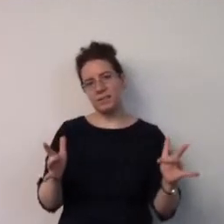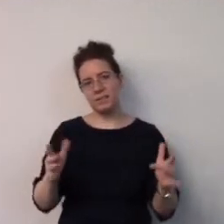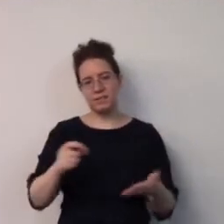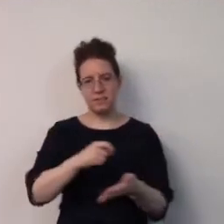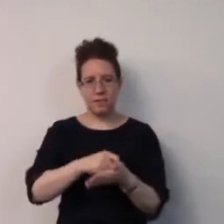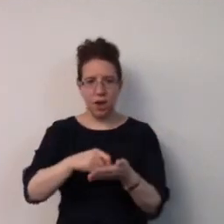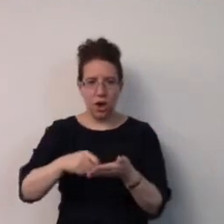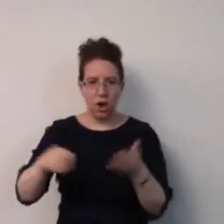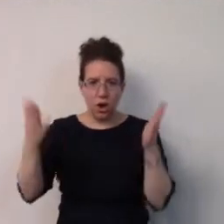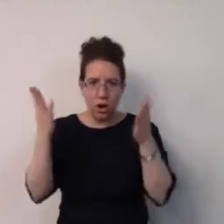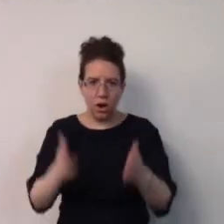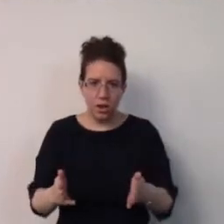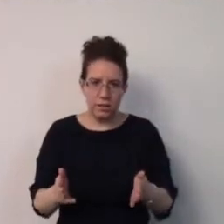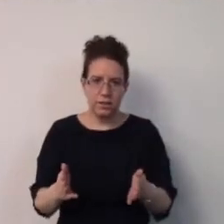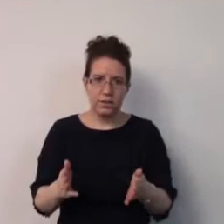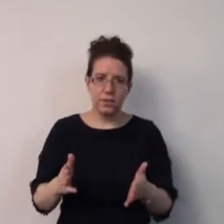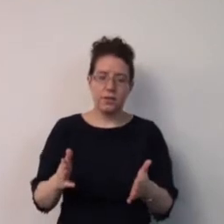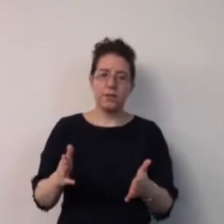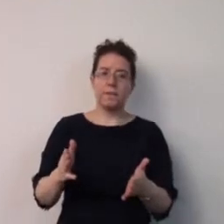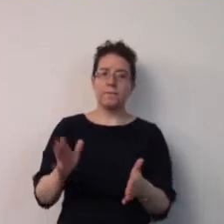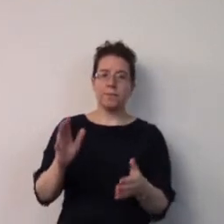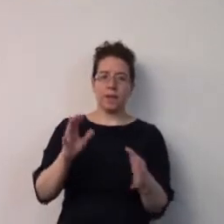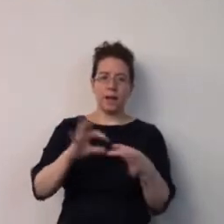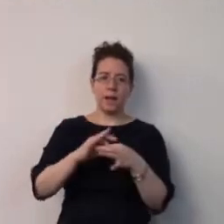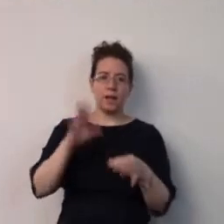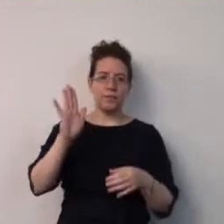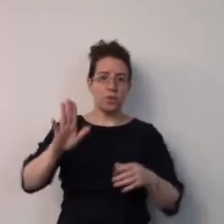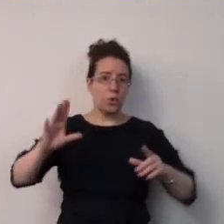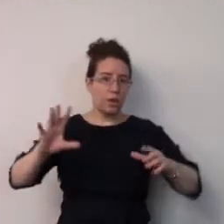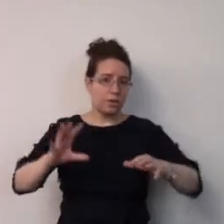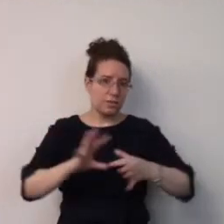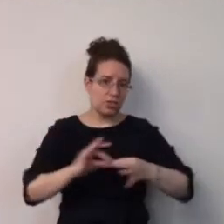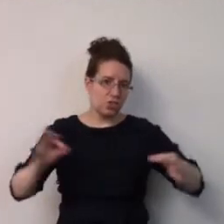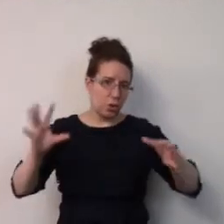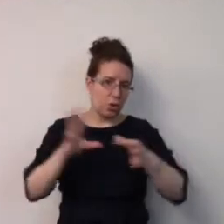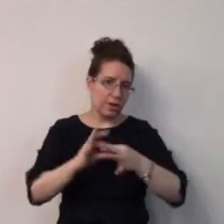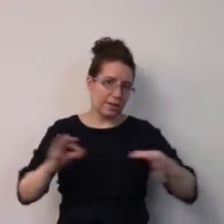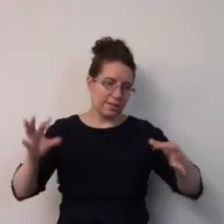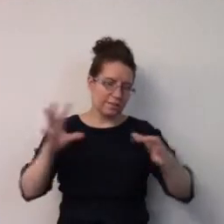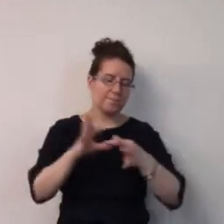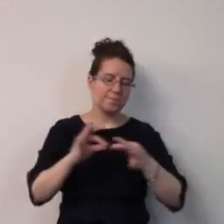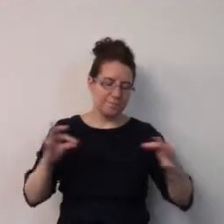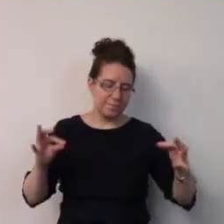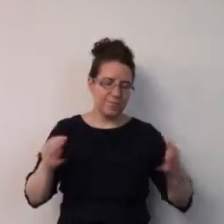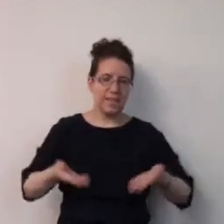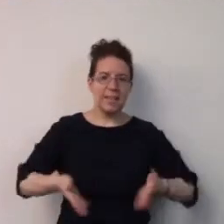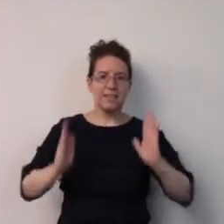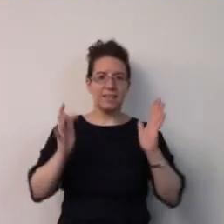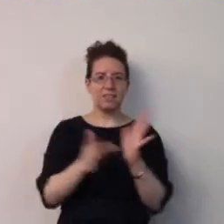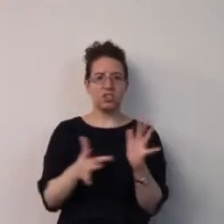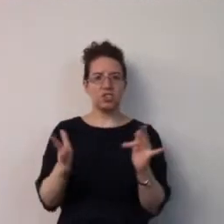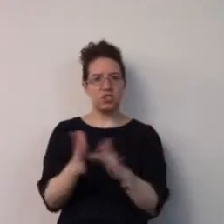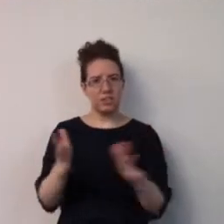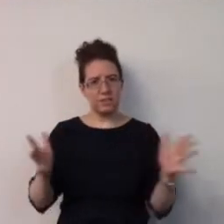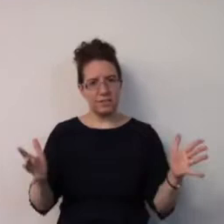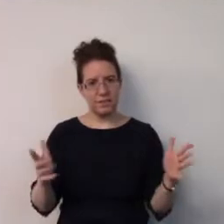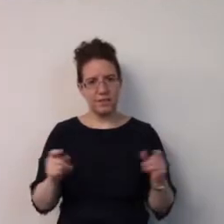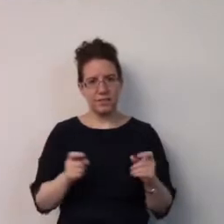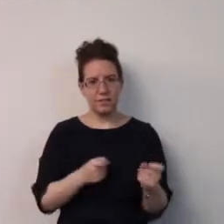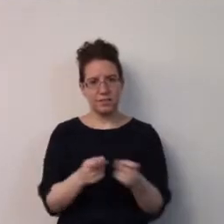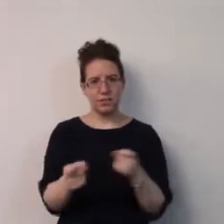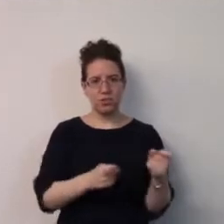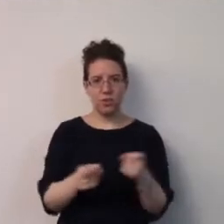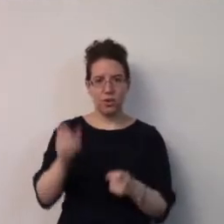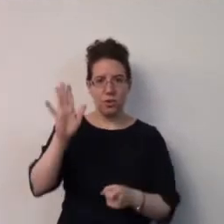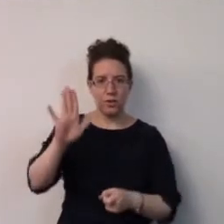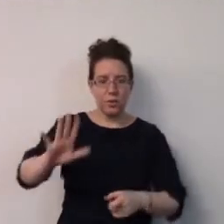story. Yeah. Hallelujah. Yes. Hallelujah. Don't listen to the fornicators and adulterers and